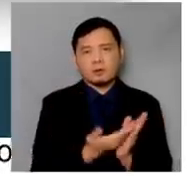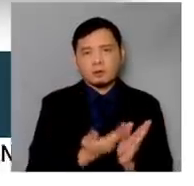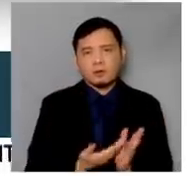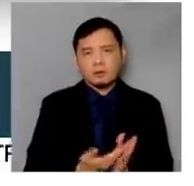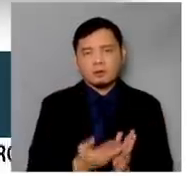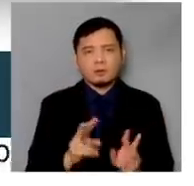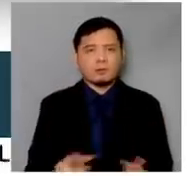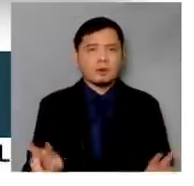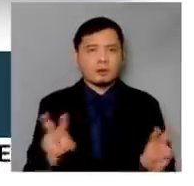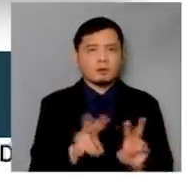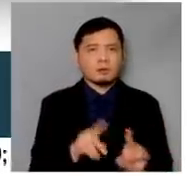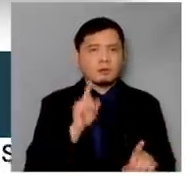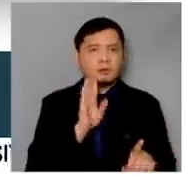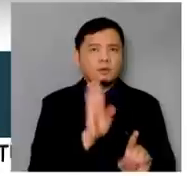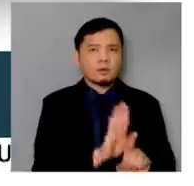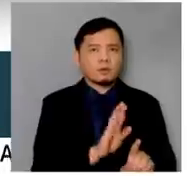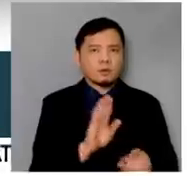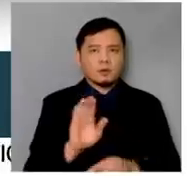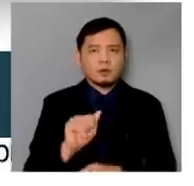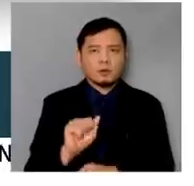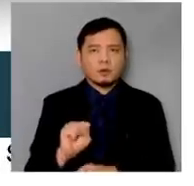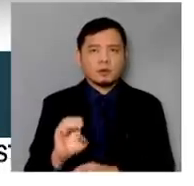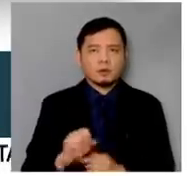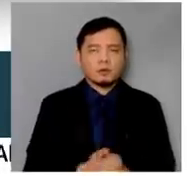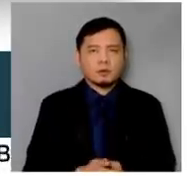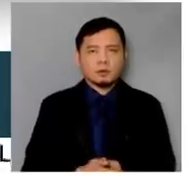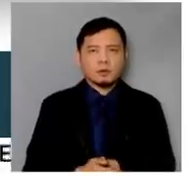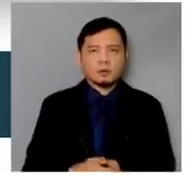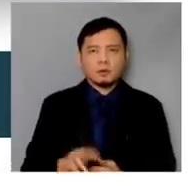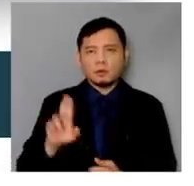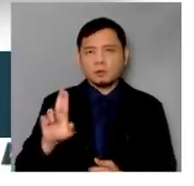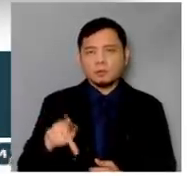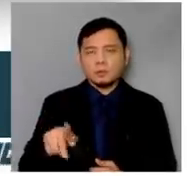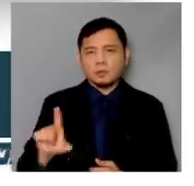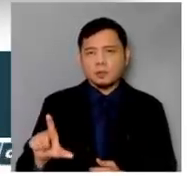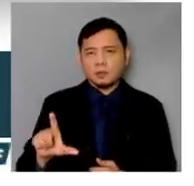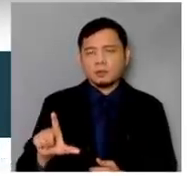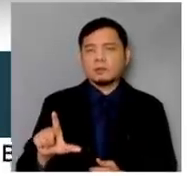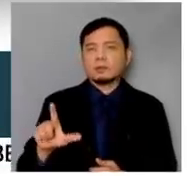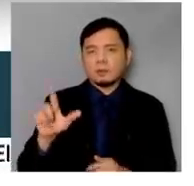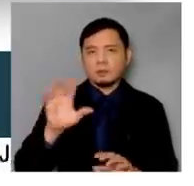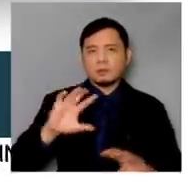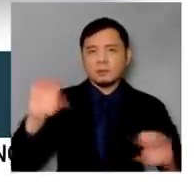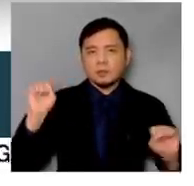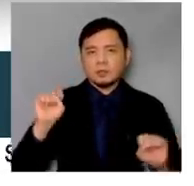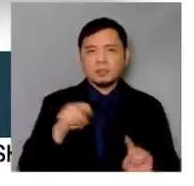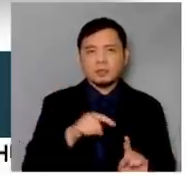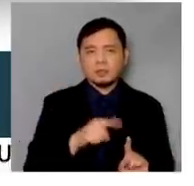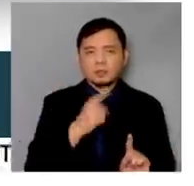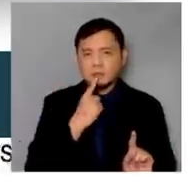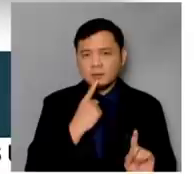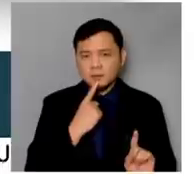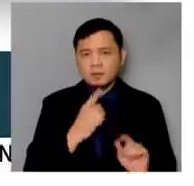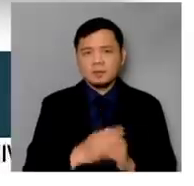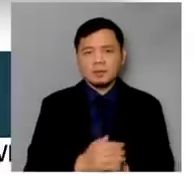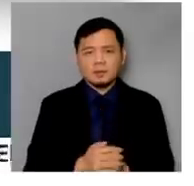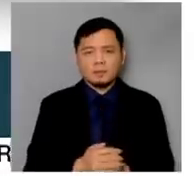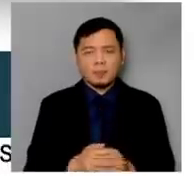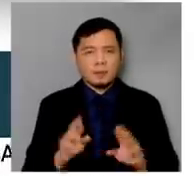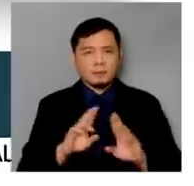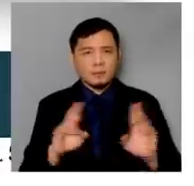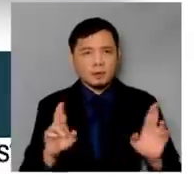in her pending cases. NUPL President Edrio Lalia also says those behind what it calls